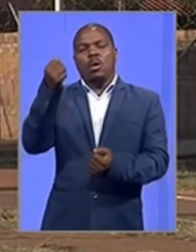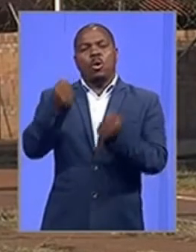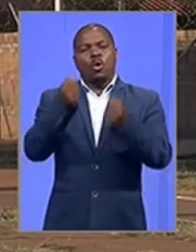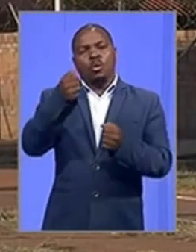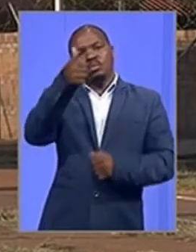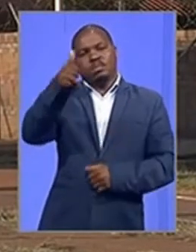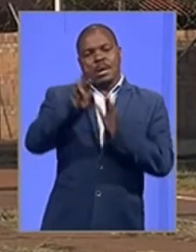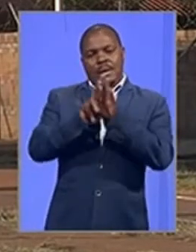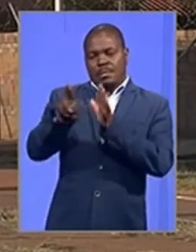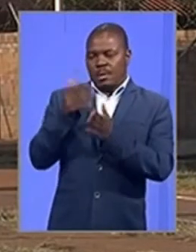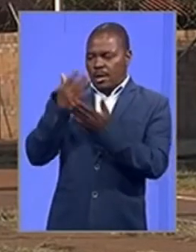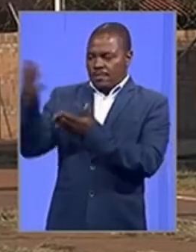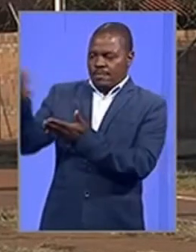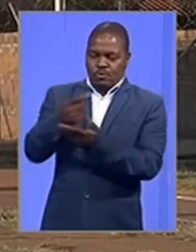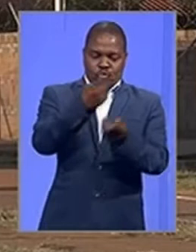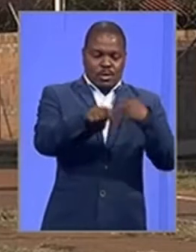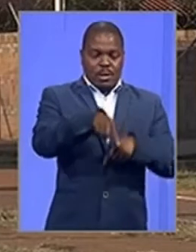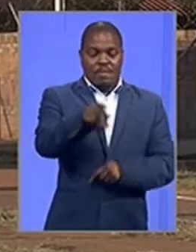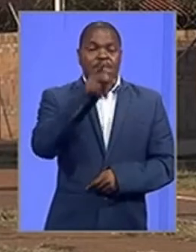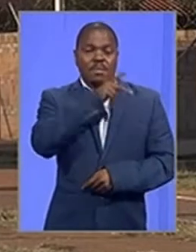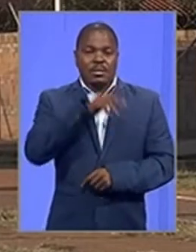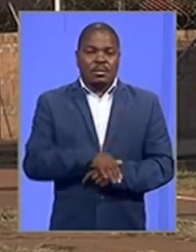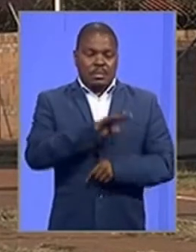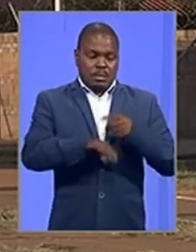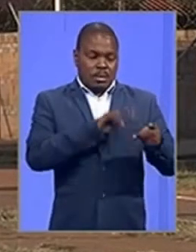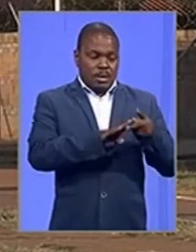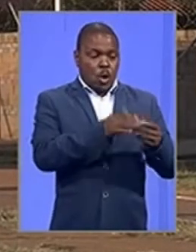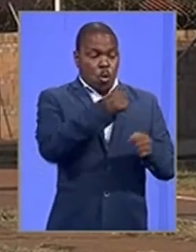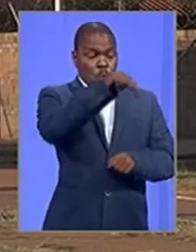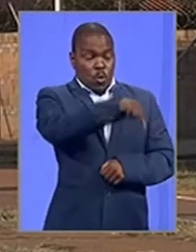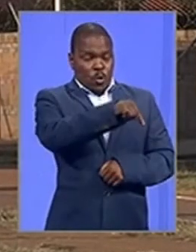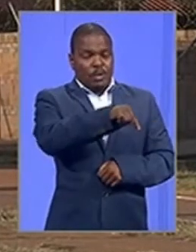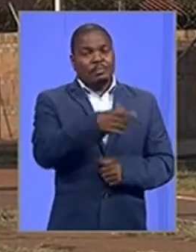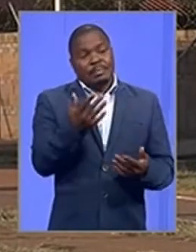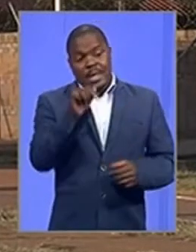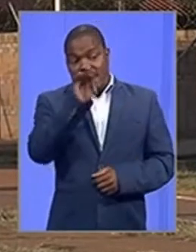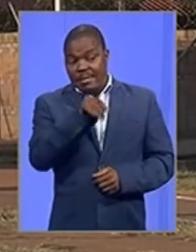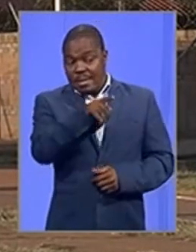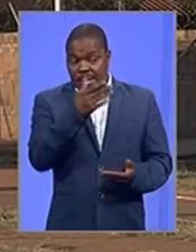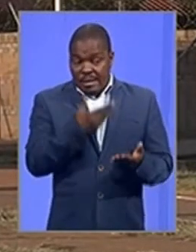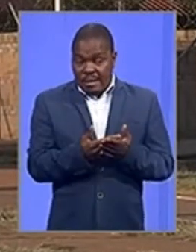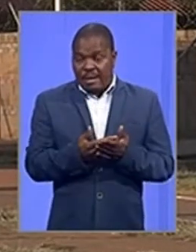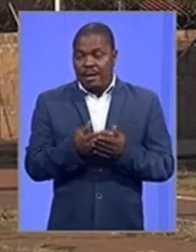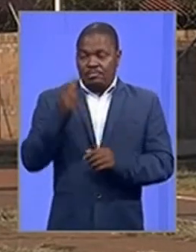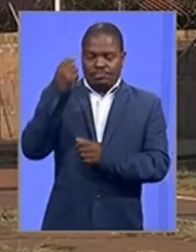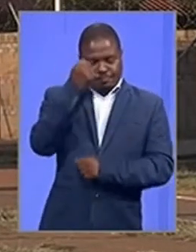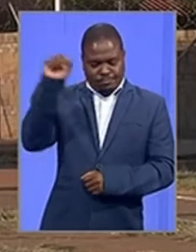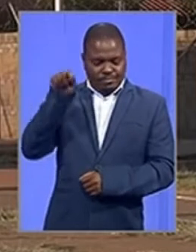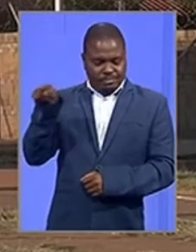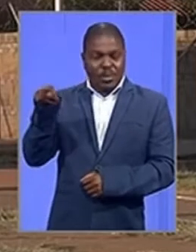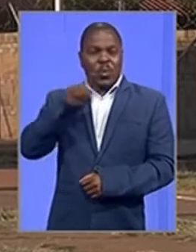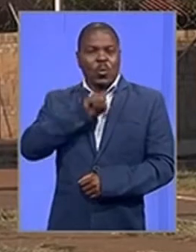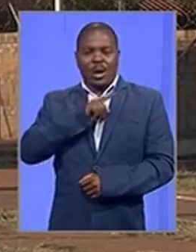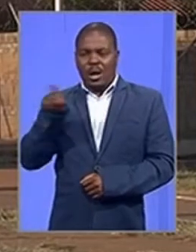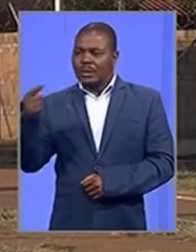ka Labotlhano. Seno ke fa Kgotlatshekelo ya Siyabuswa e ka ganetsa kopo ya Bheki Cele e ganetsa